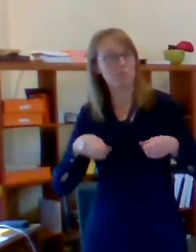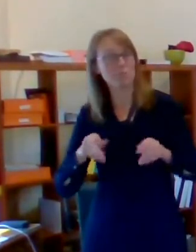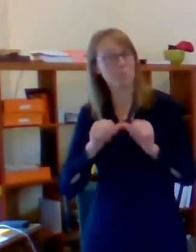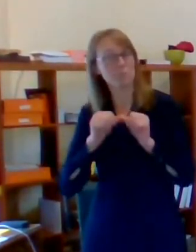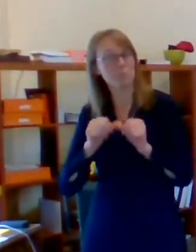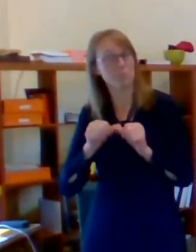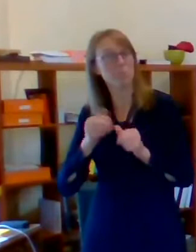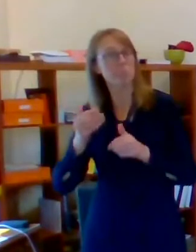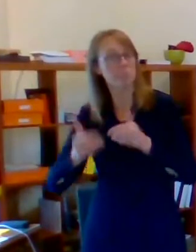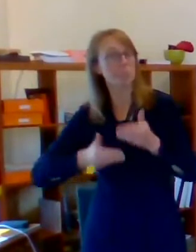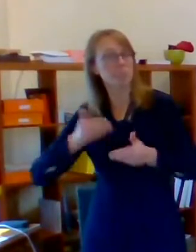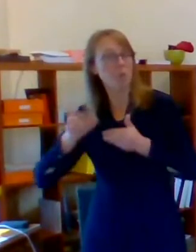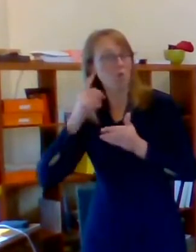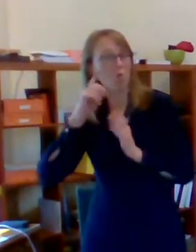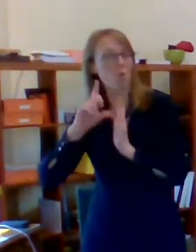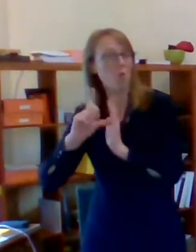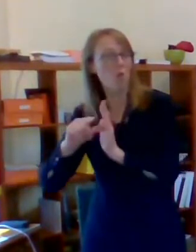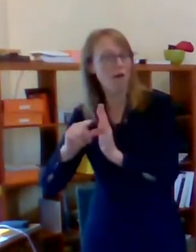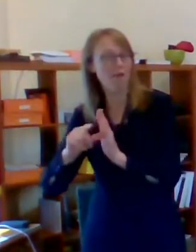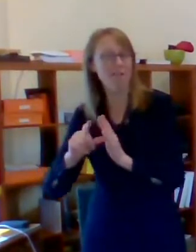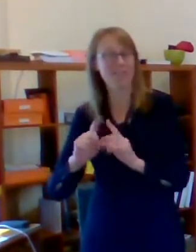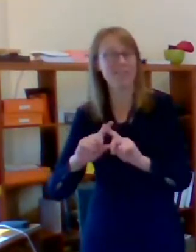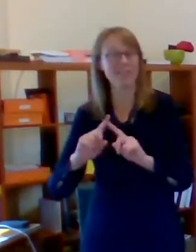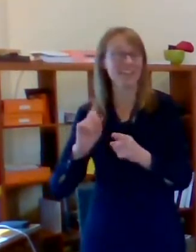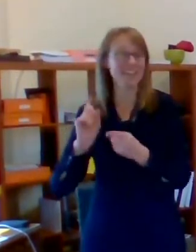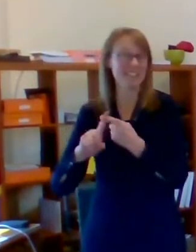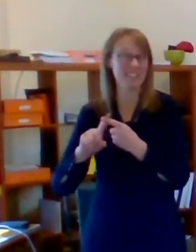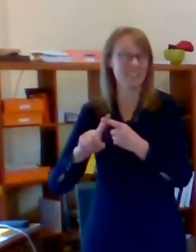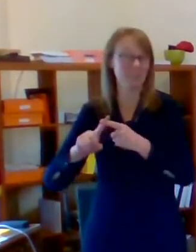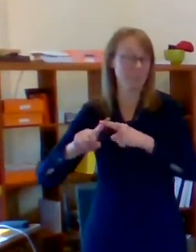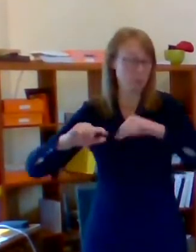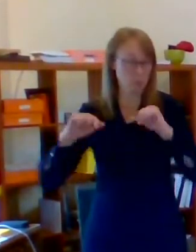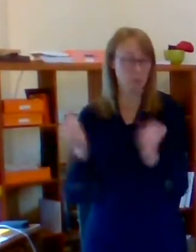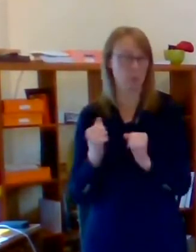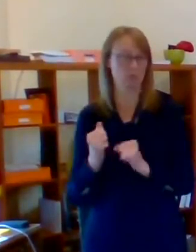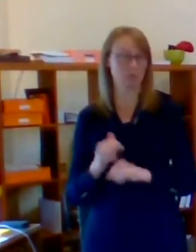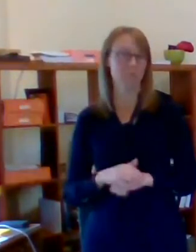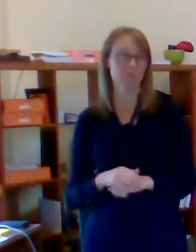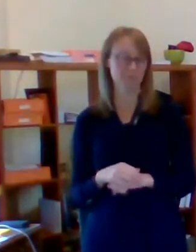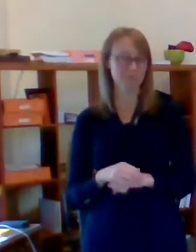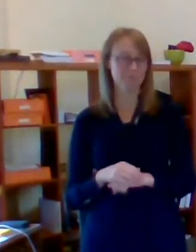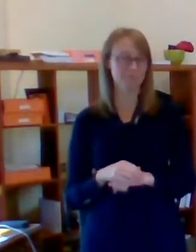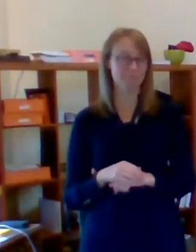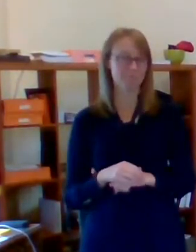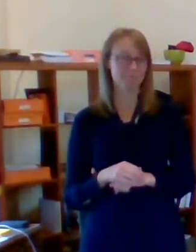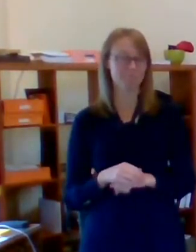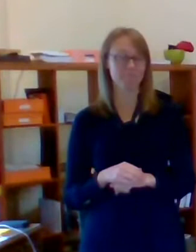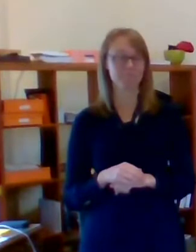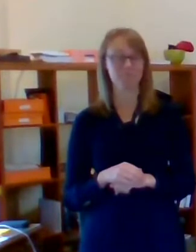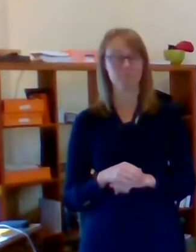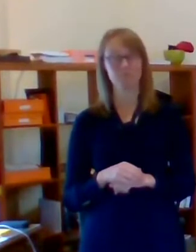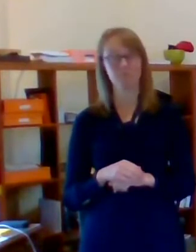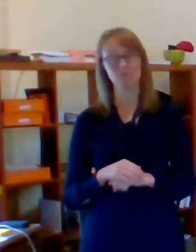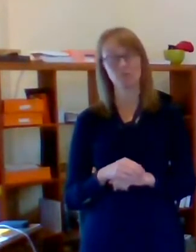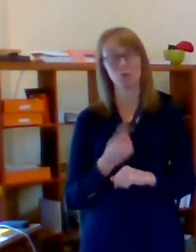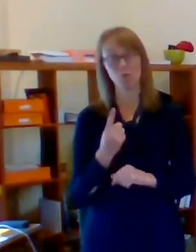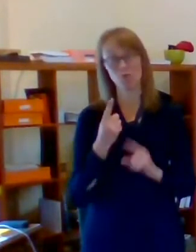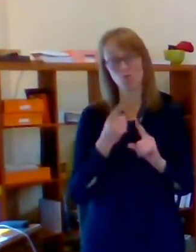those outdoor areas open is a plus. And then to be able